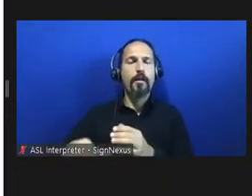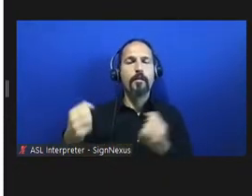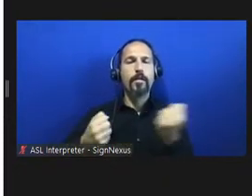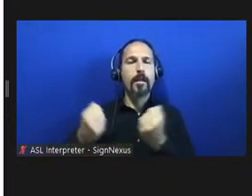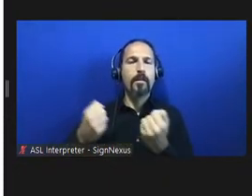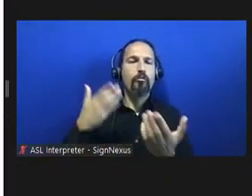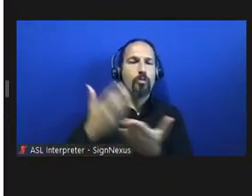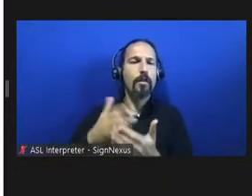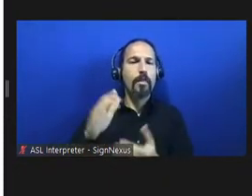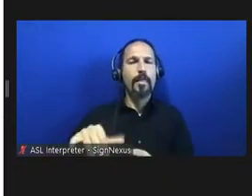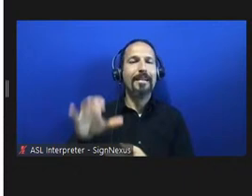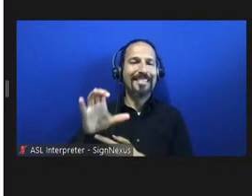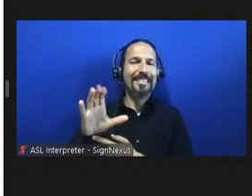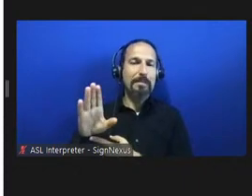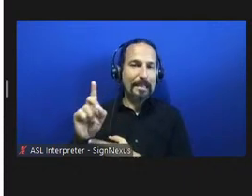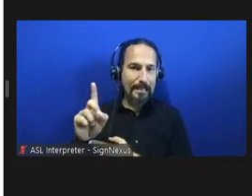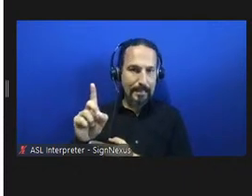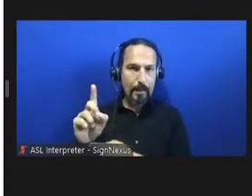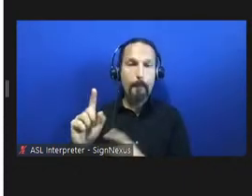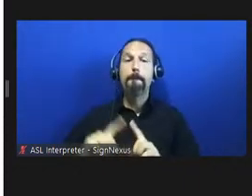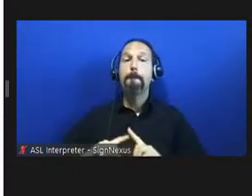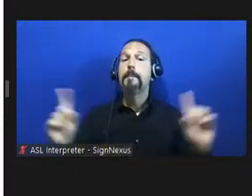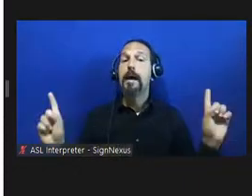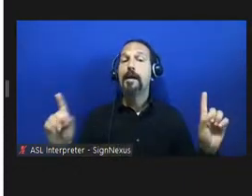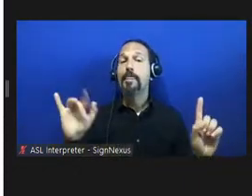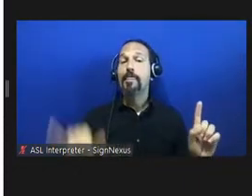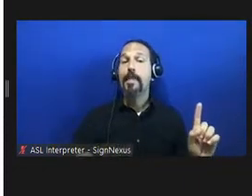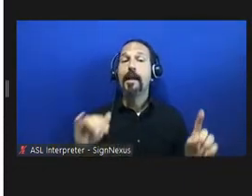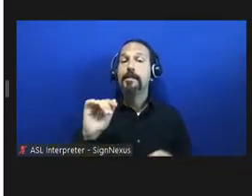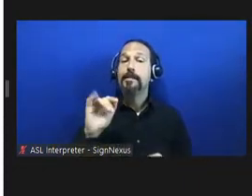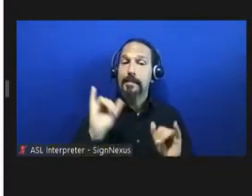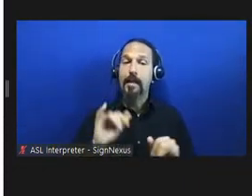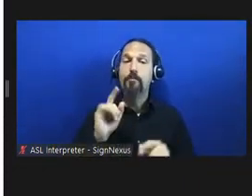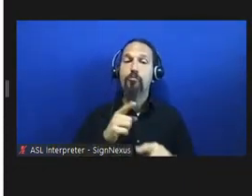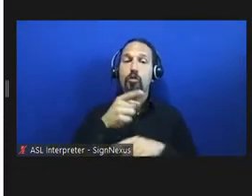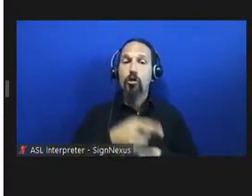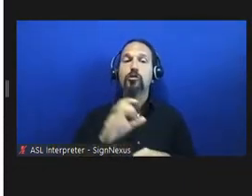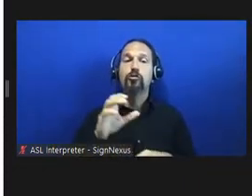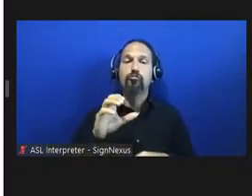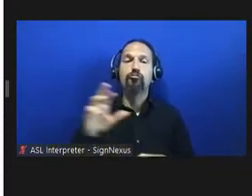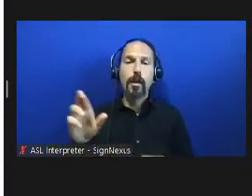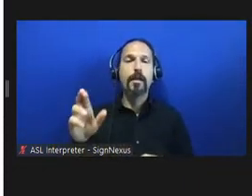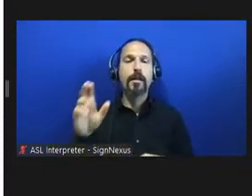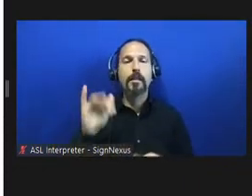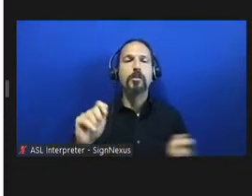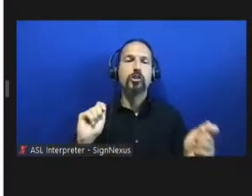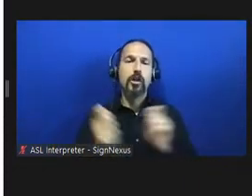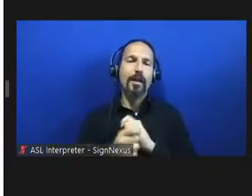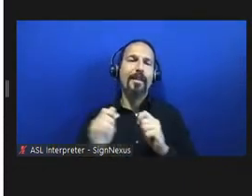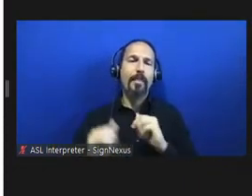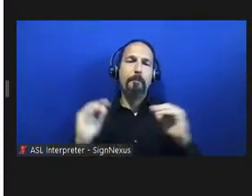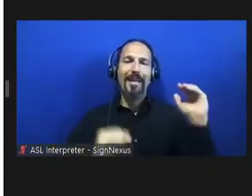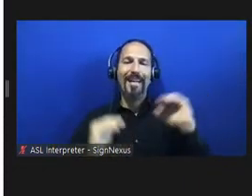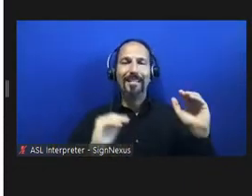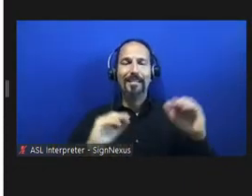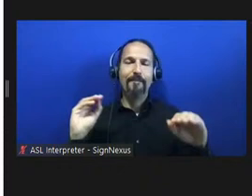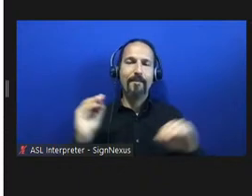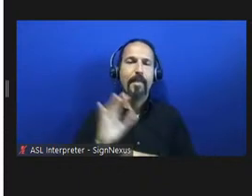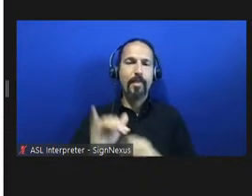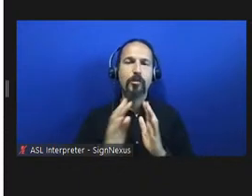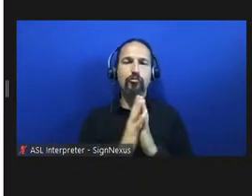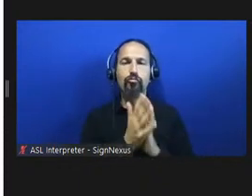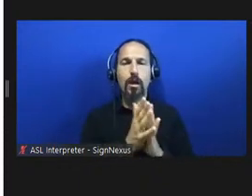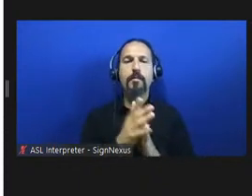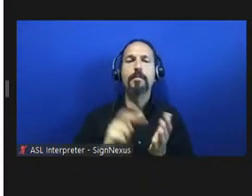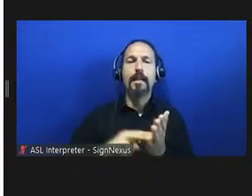Manhattan Central business district but those same Crossing credits change the balance of effects on traffic they result